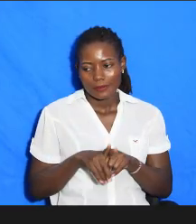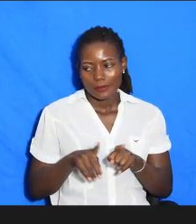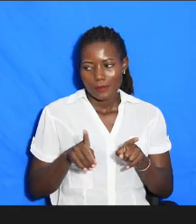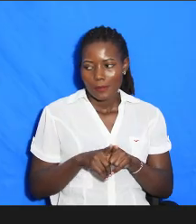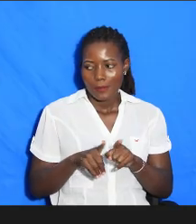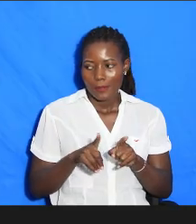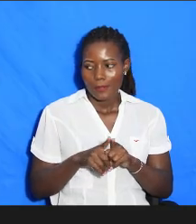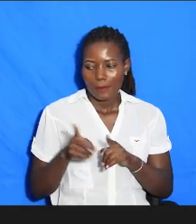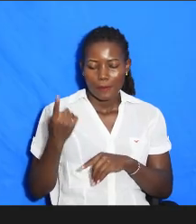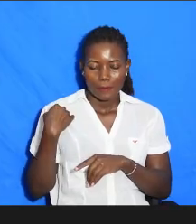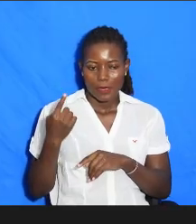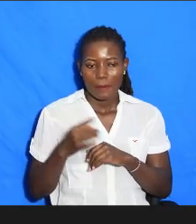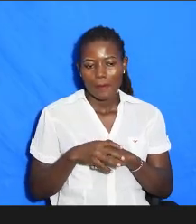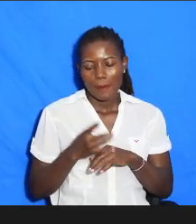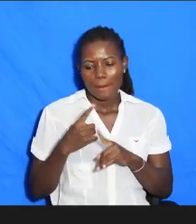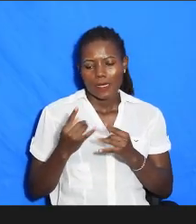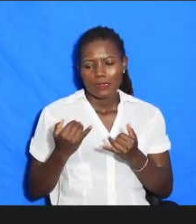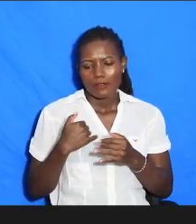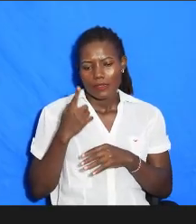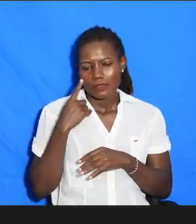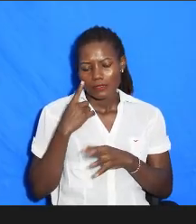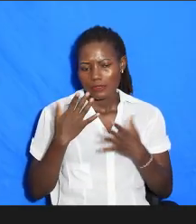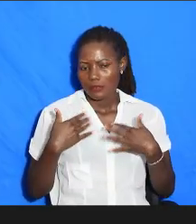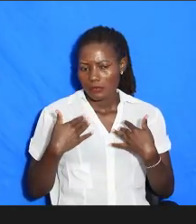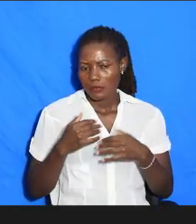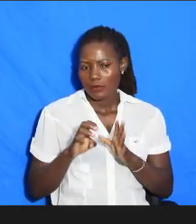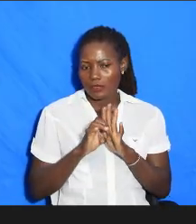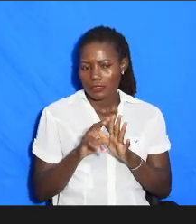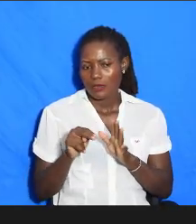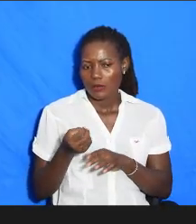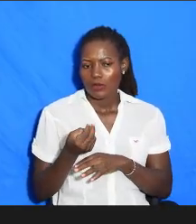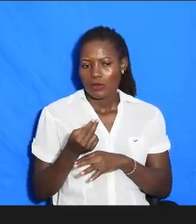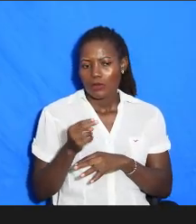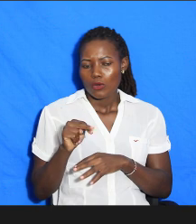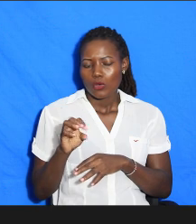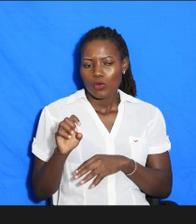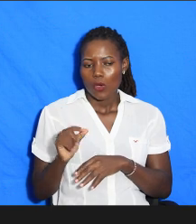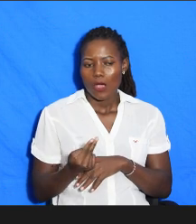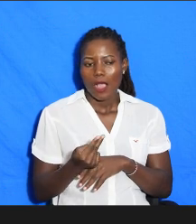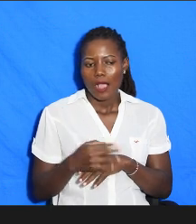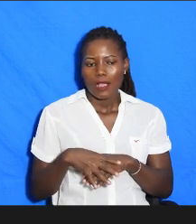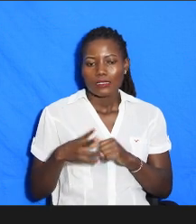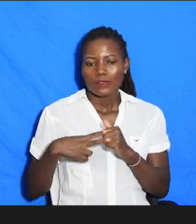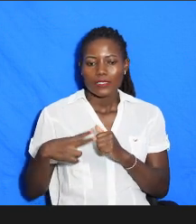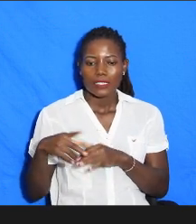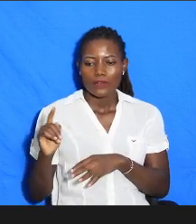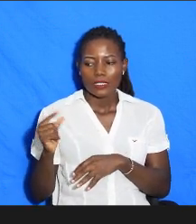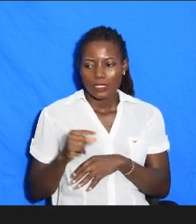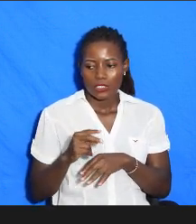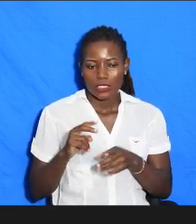that figure. And nowadays now I'm seeing people like Noah Lyles is like around 77 kgs. So it depends